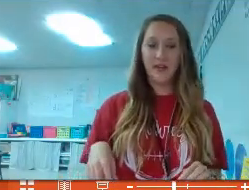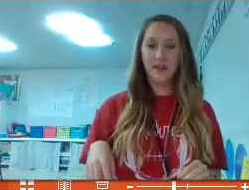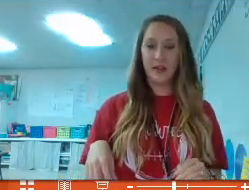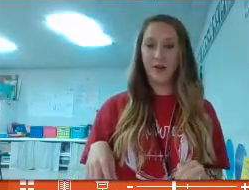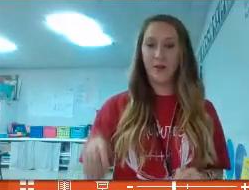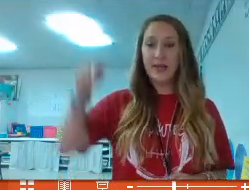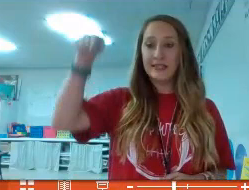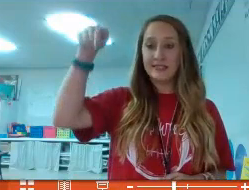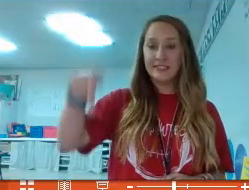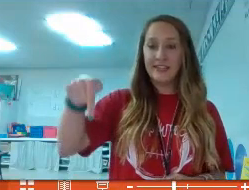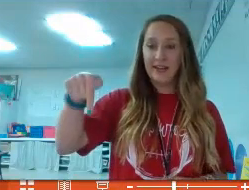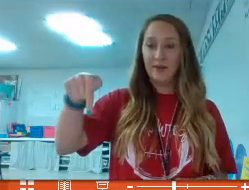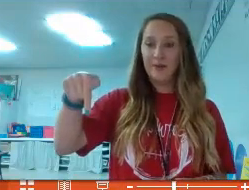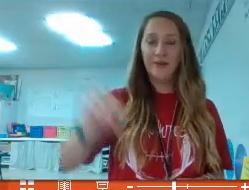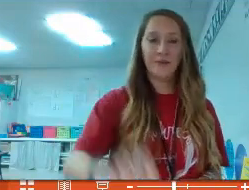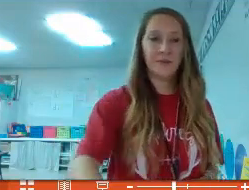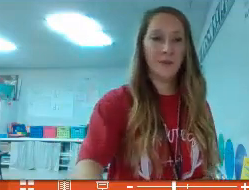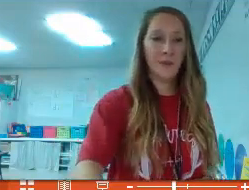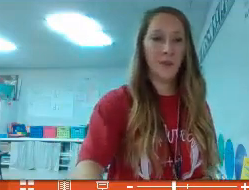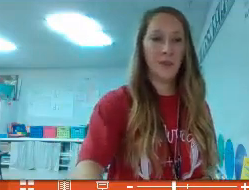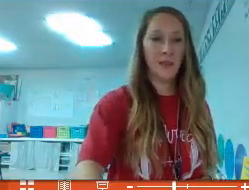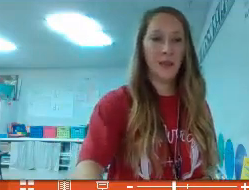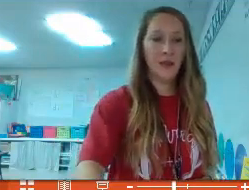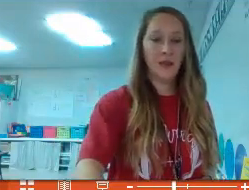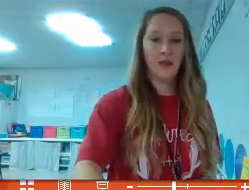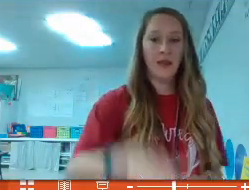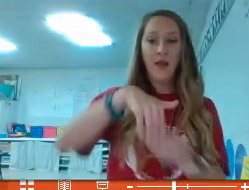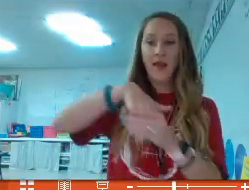Ready? Go. Down.